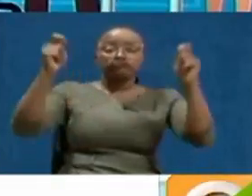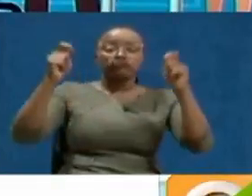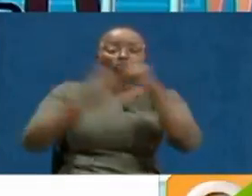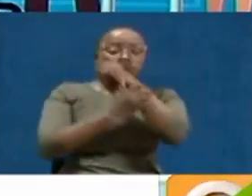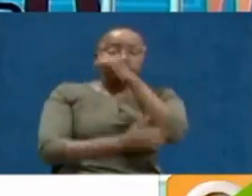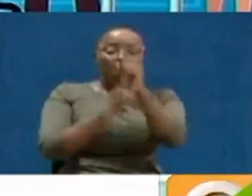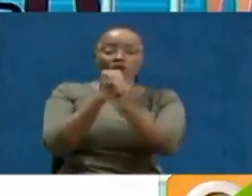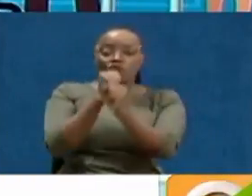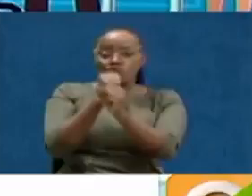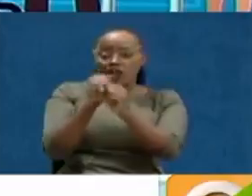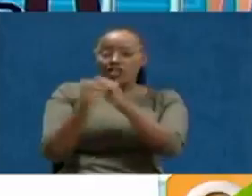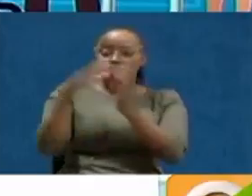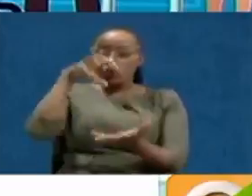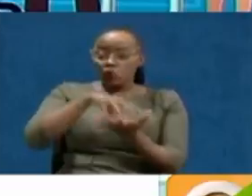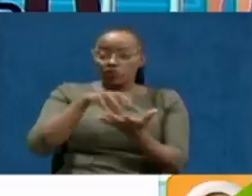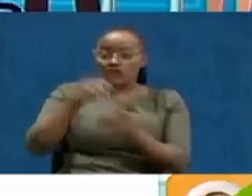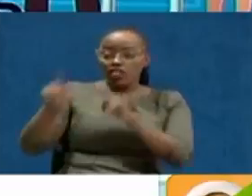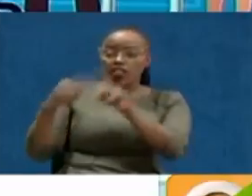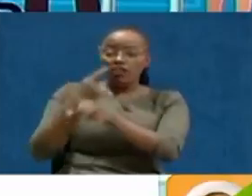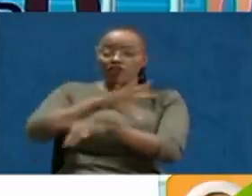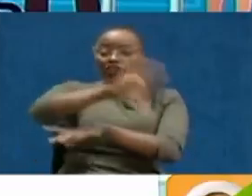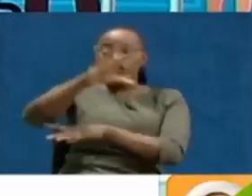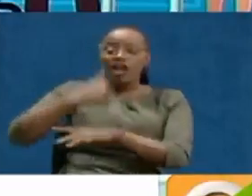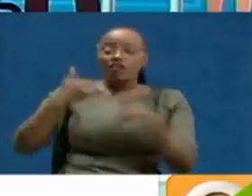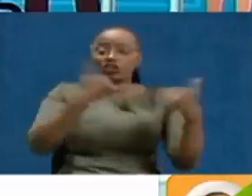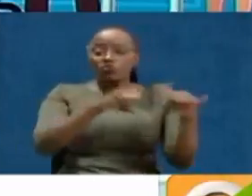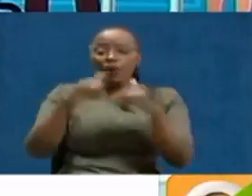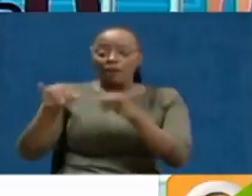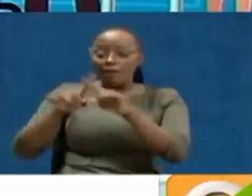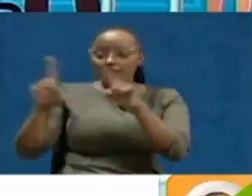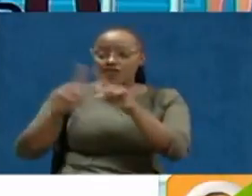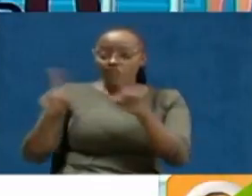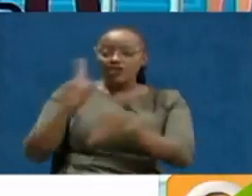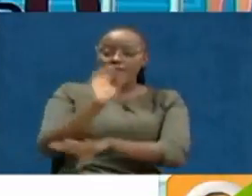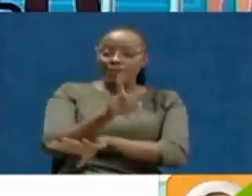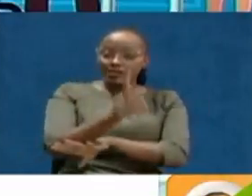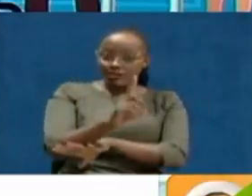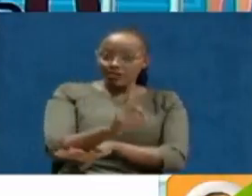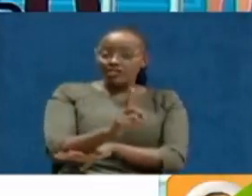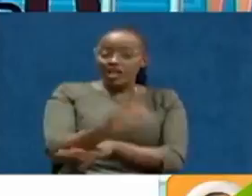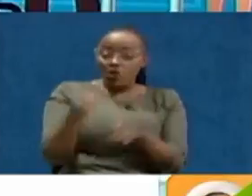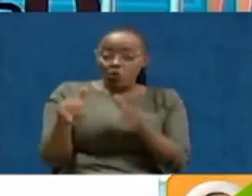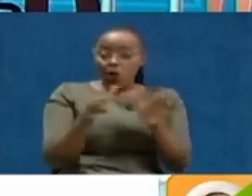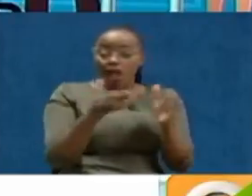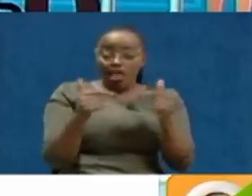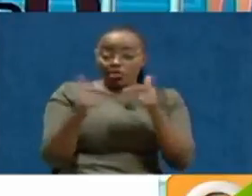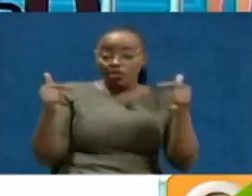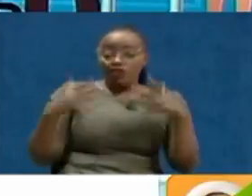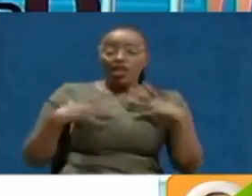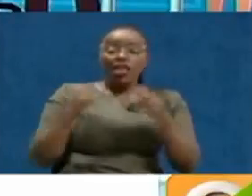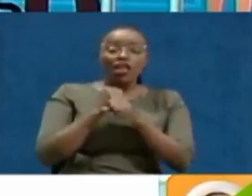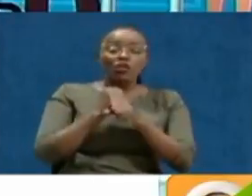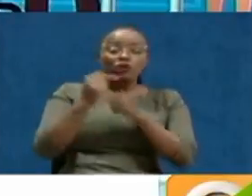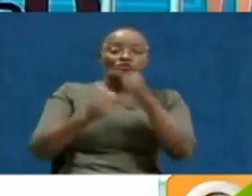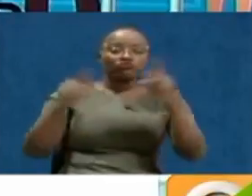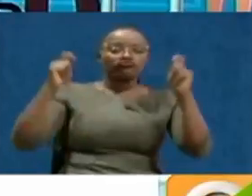working conditions. This even as various counties begin to implement a raft of disciplinary measures against health workers who are on